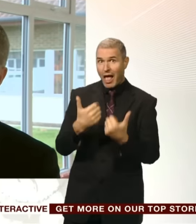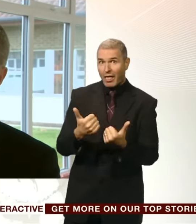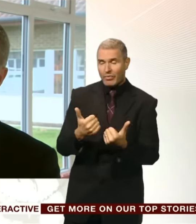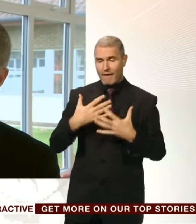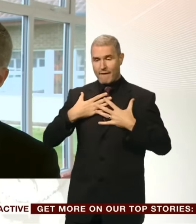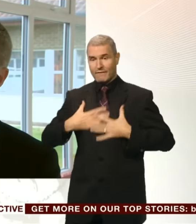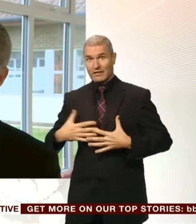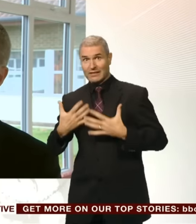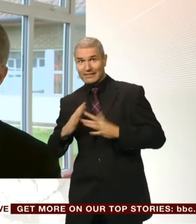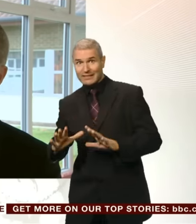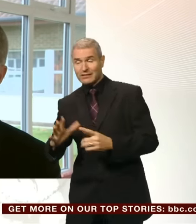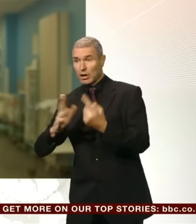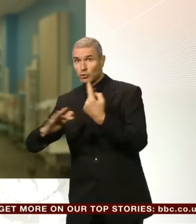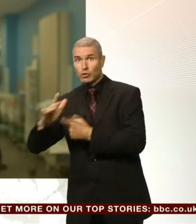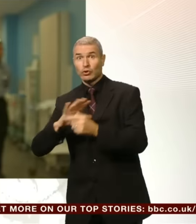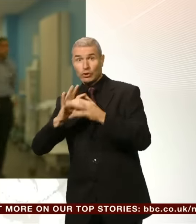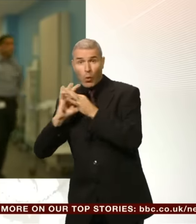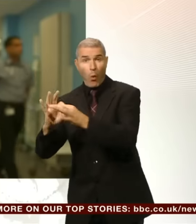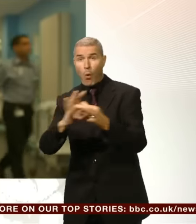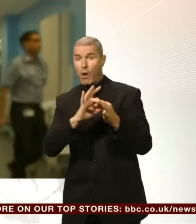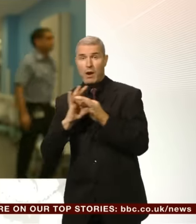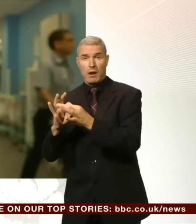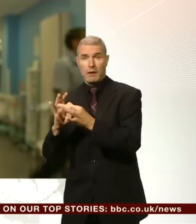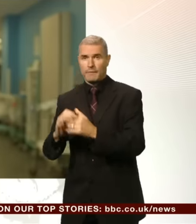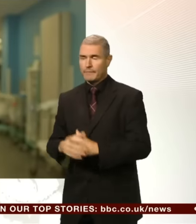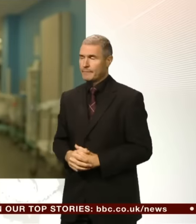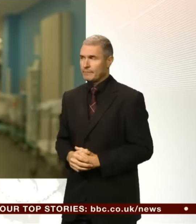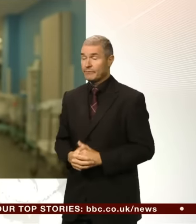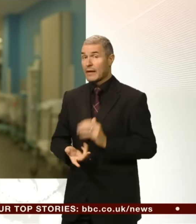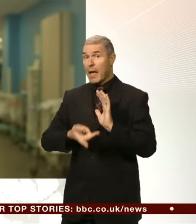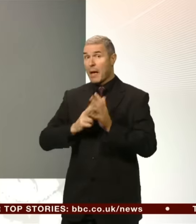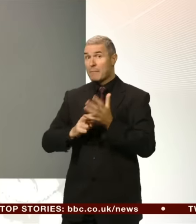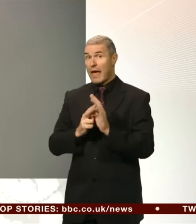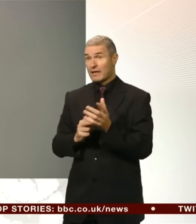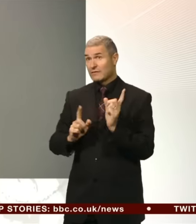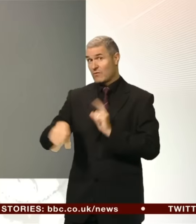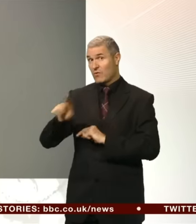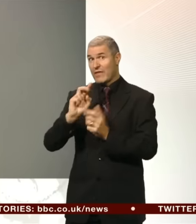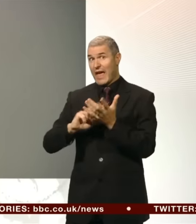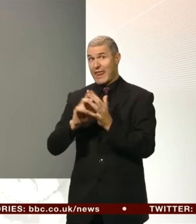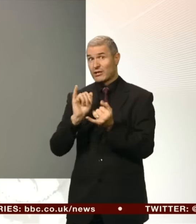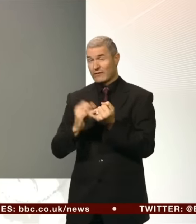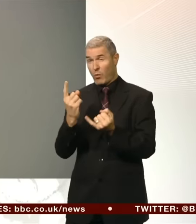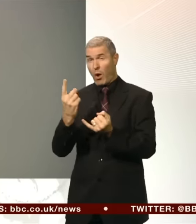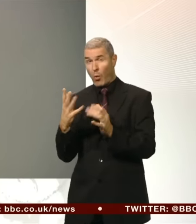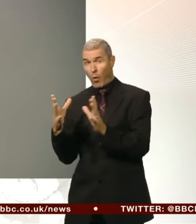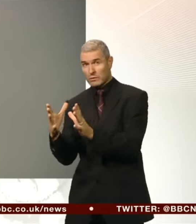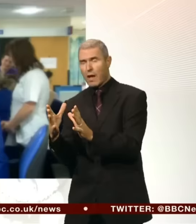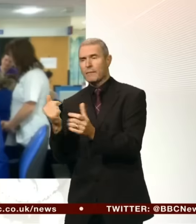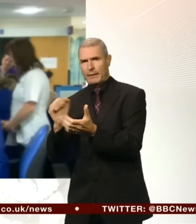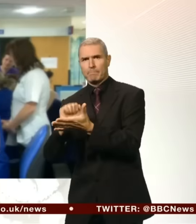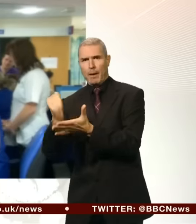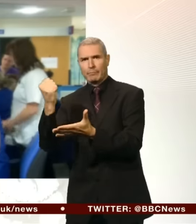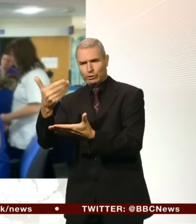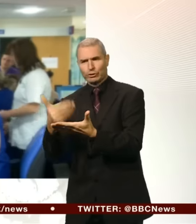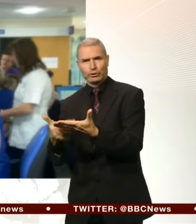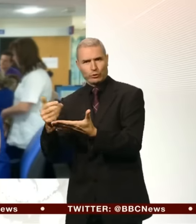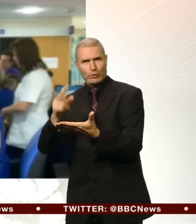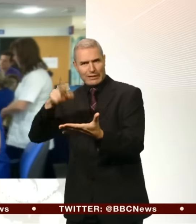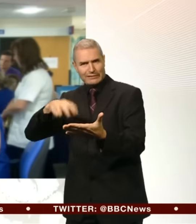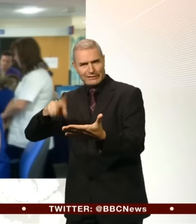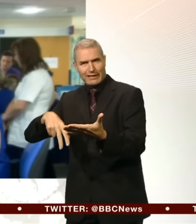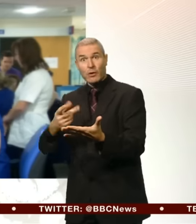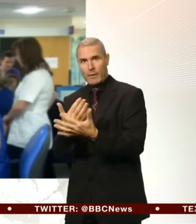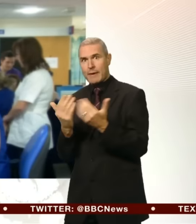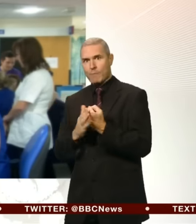physical needs, their social needs. Plans covering less than a quarter of the NHS in England have so far been published. As more come on